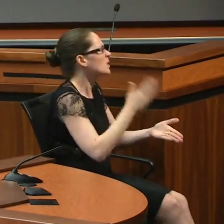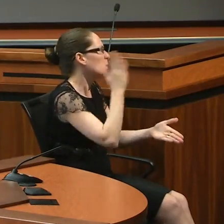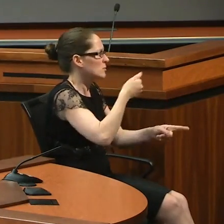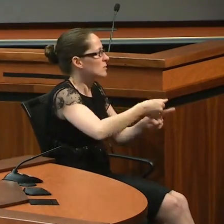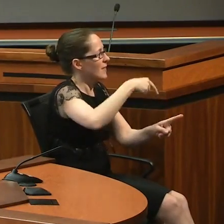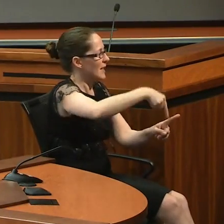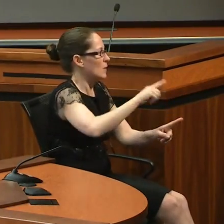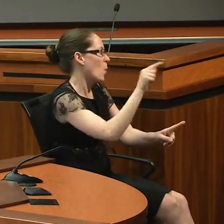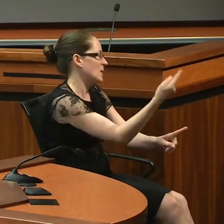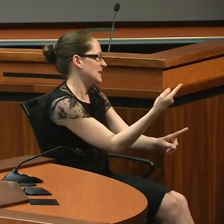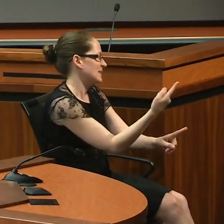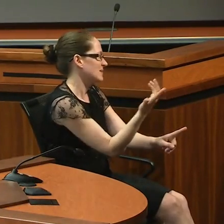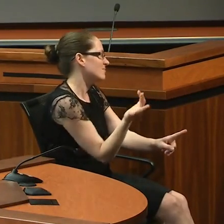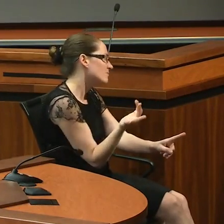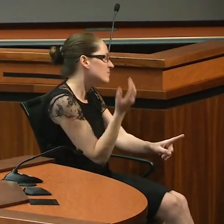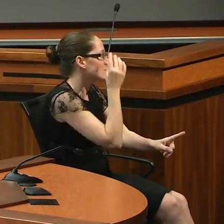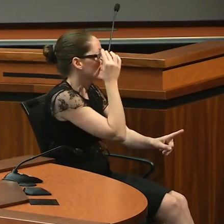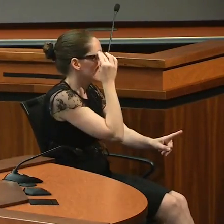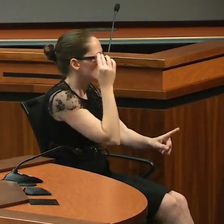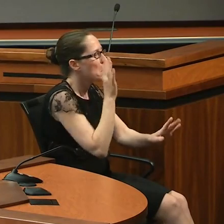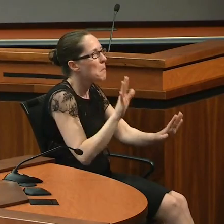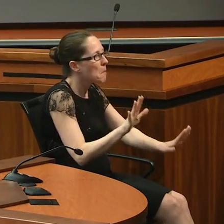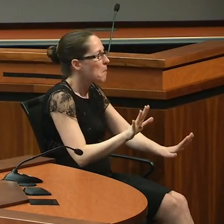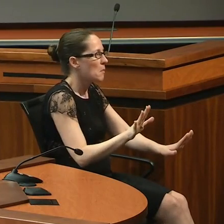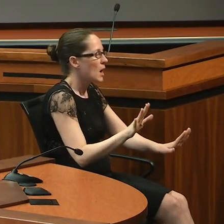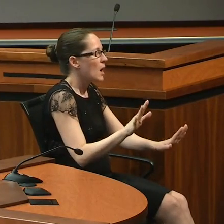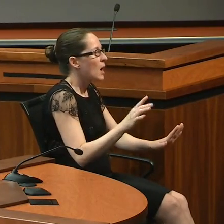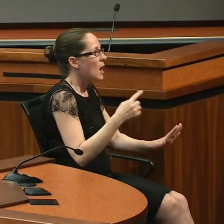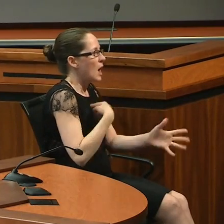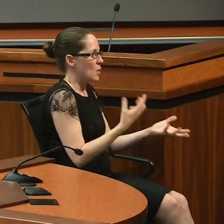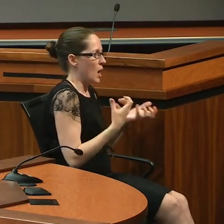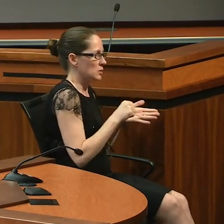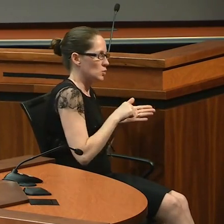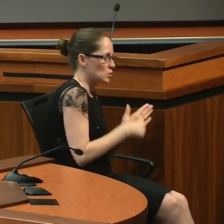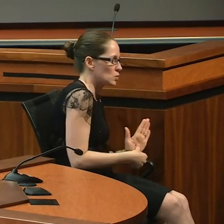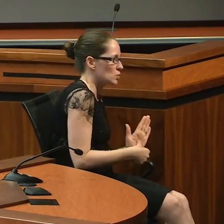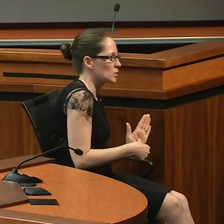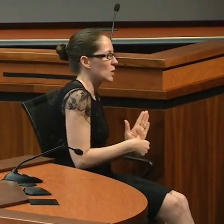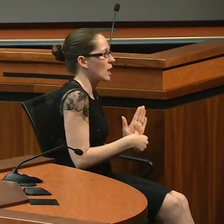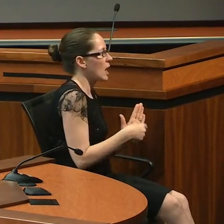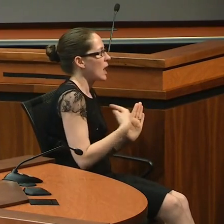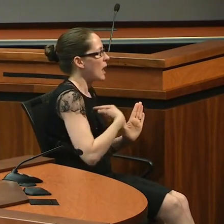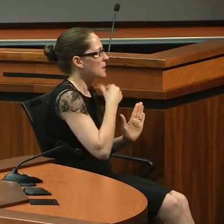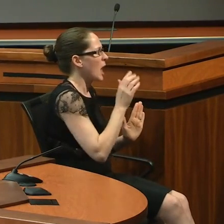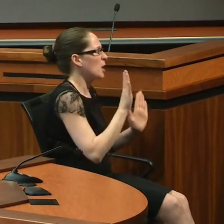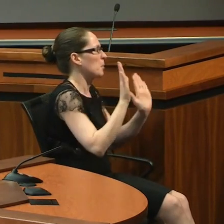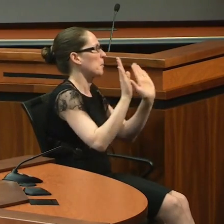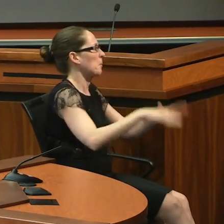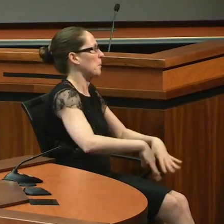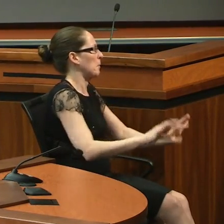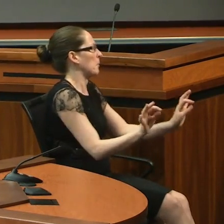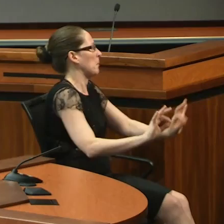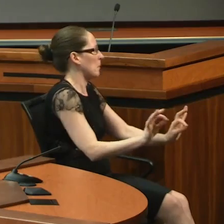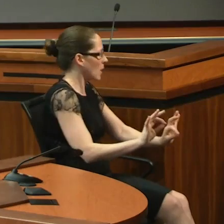about these smaller things, I want to make clear that we're not dismissing the impact of small improvements, but just that when you do a model of this